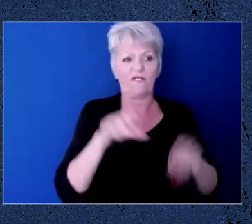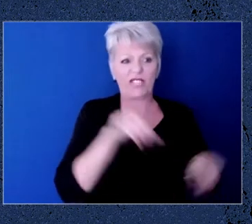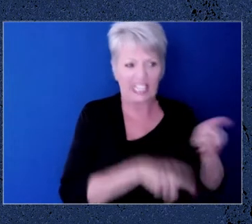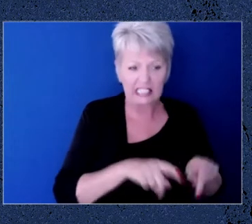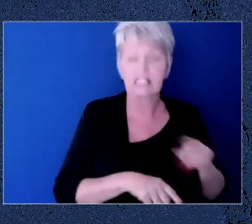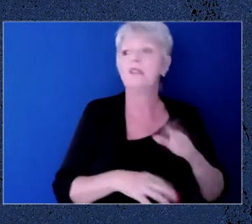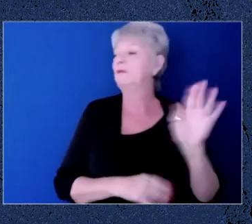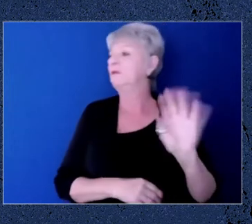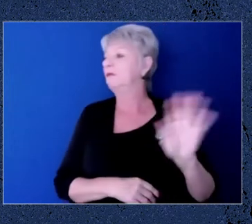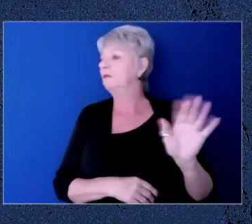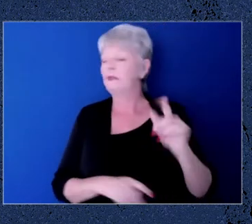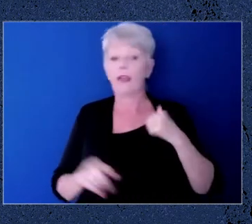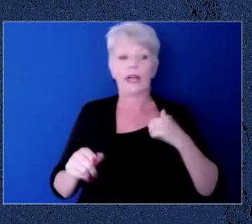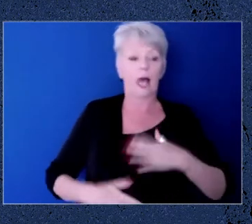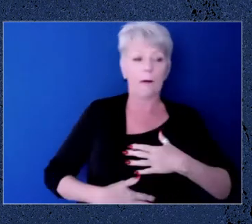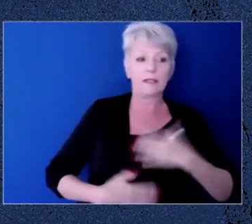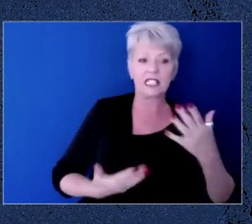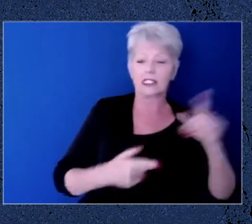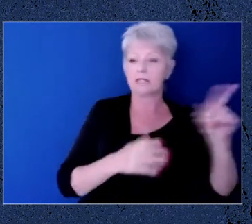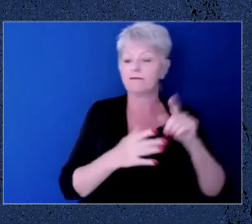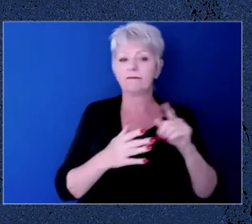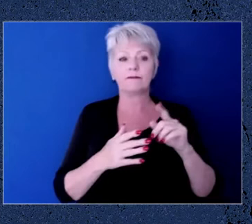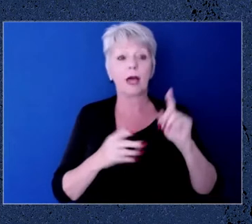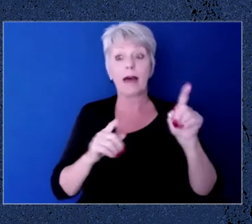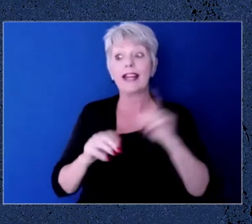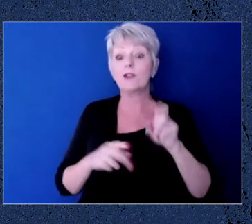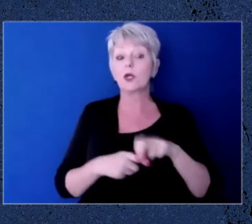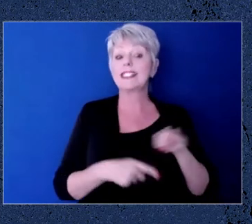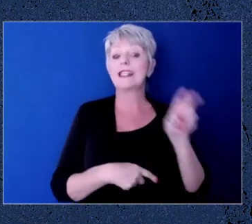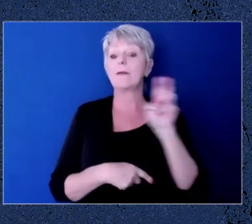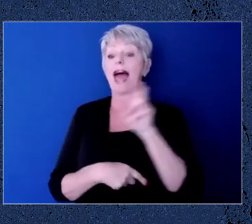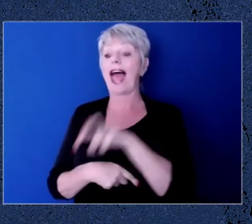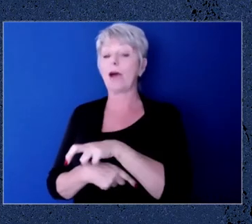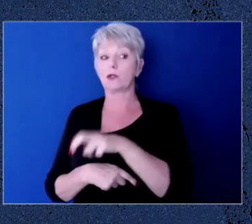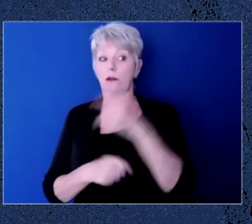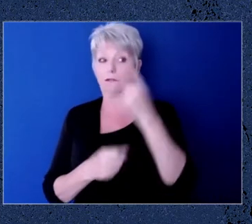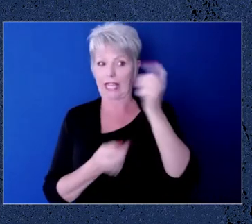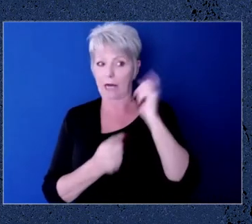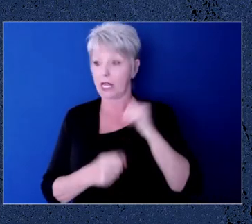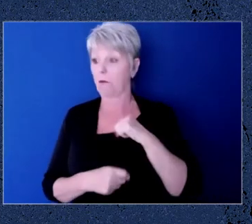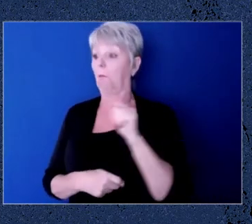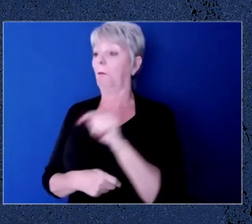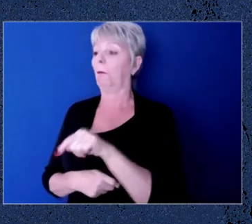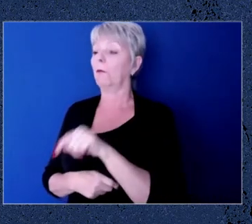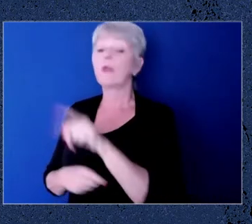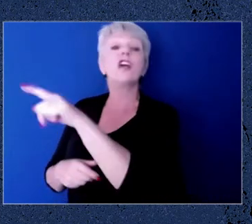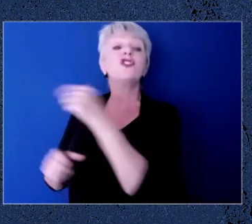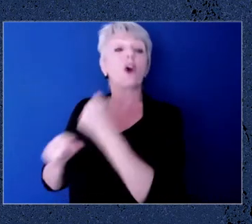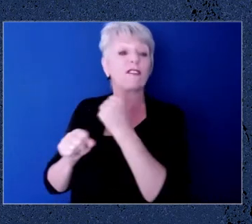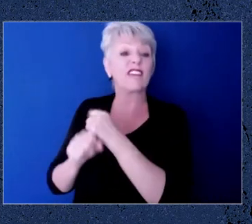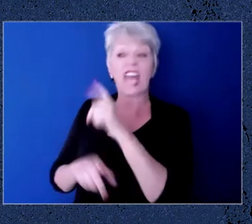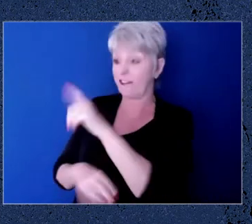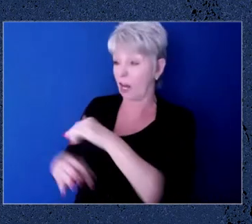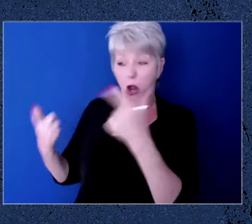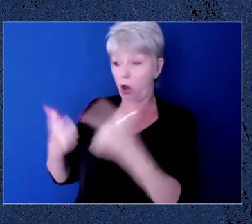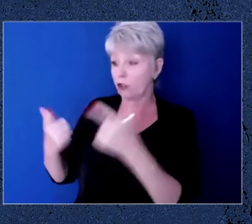They even get a bit upset with like interdisciplinary, but to actually step outside of the academy, geography has a lot of space in the intellectual tradition to do